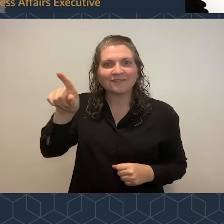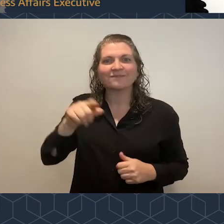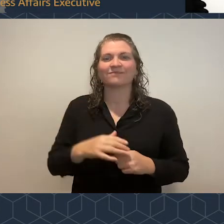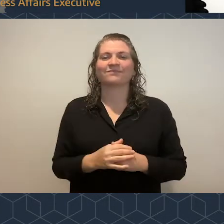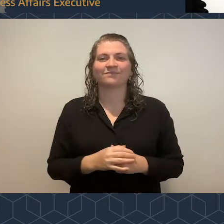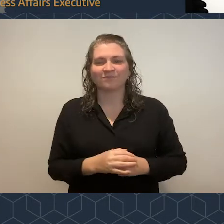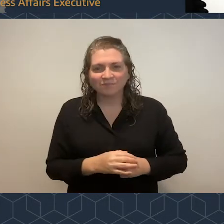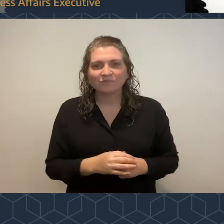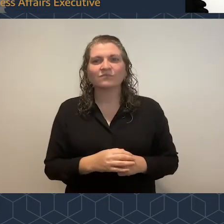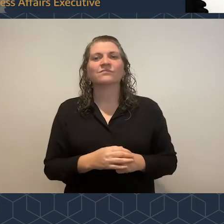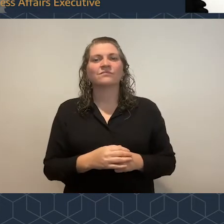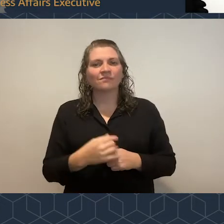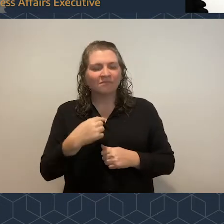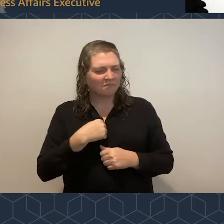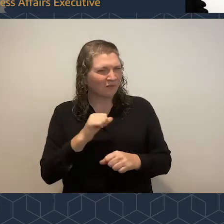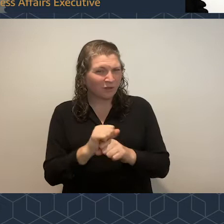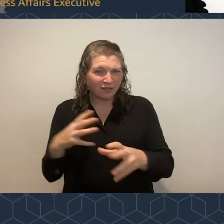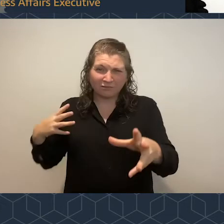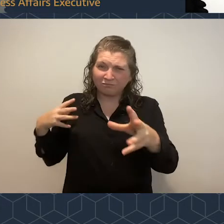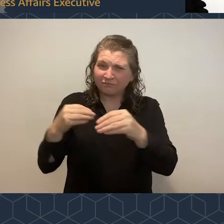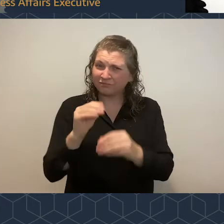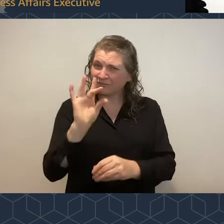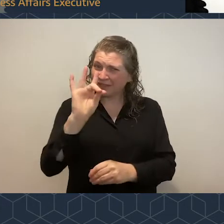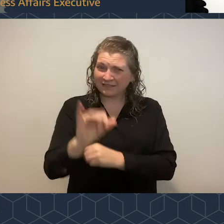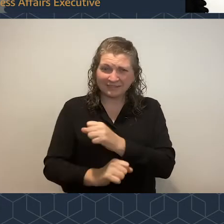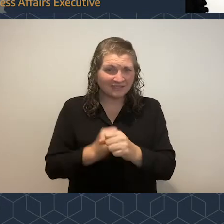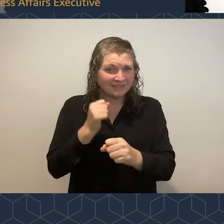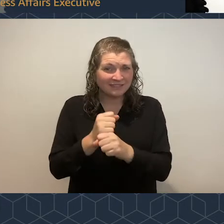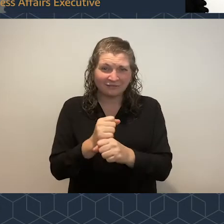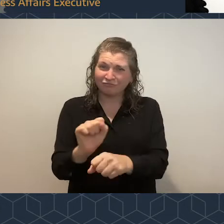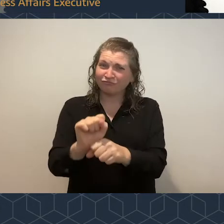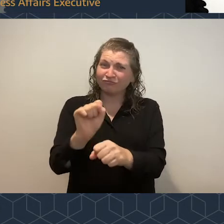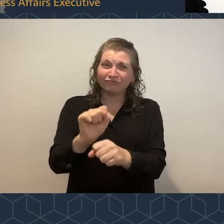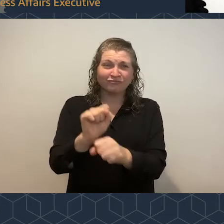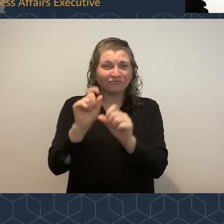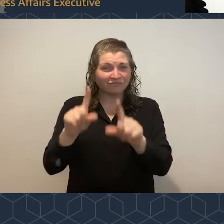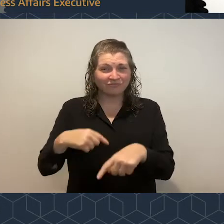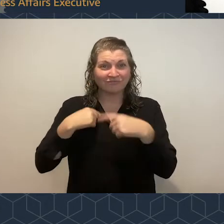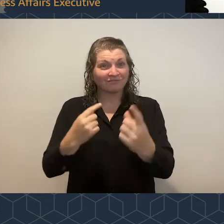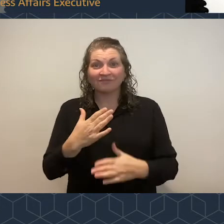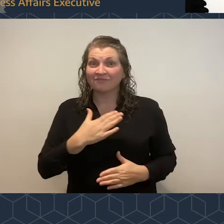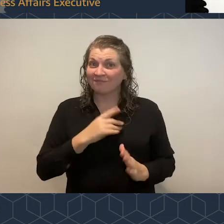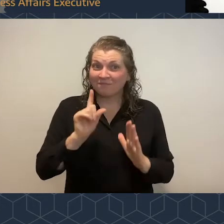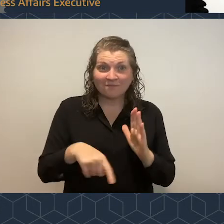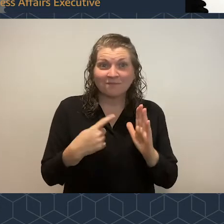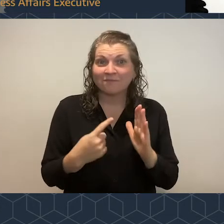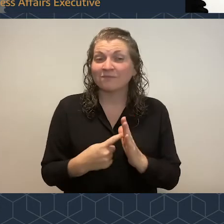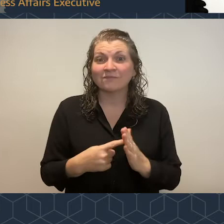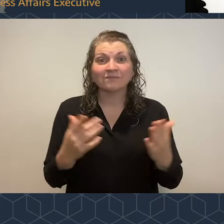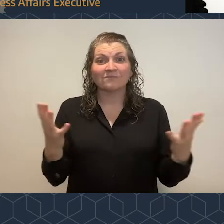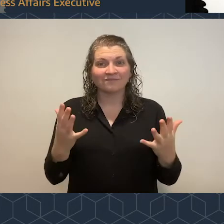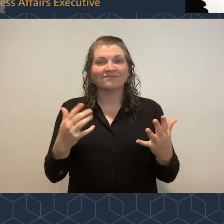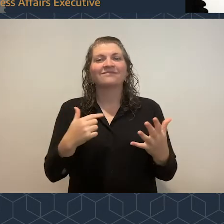Hi, my name's Luli Chaluleo. I've been she, her. I've been with Amazon for 8 years,